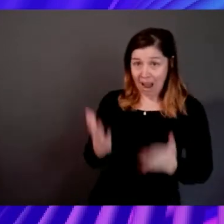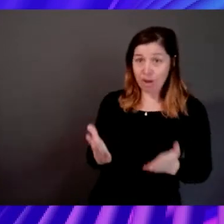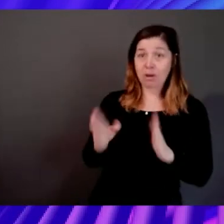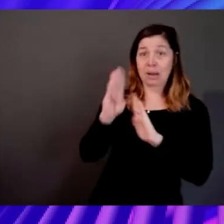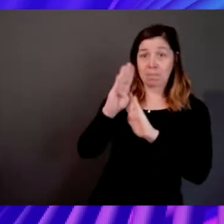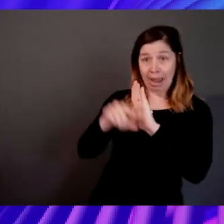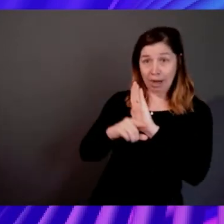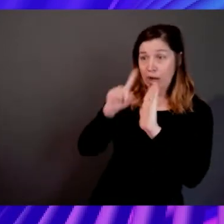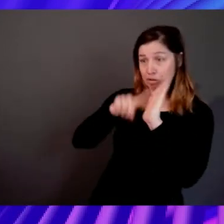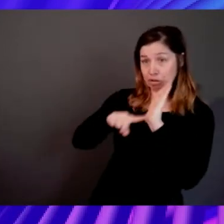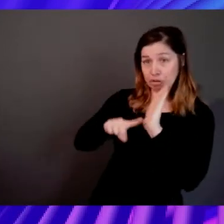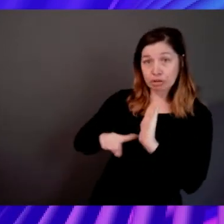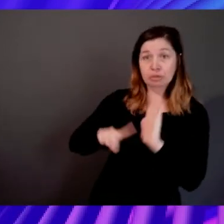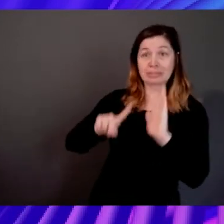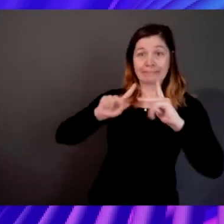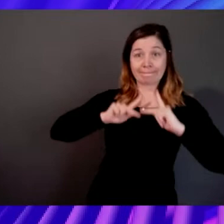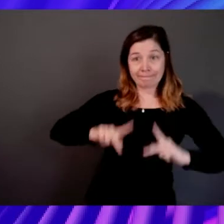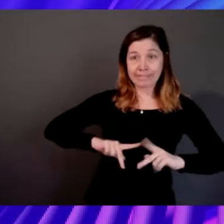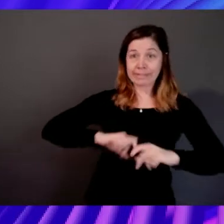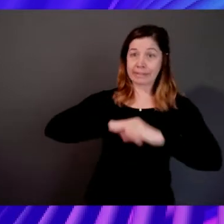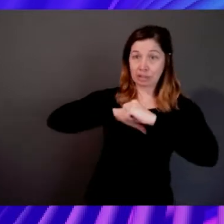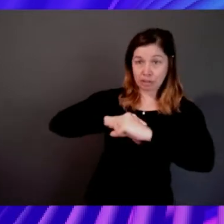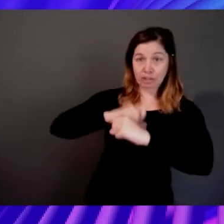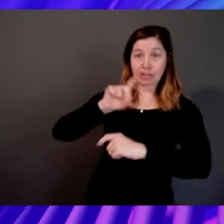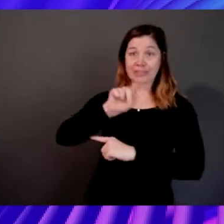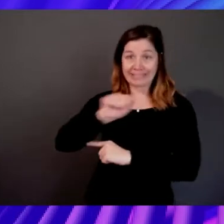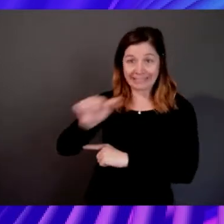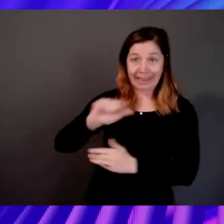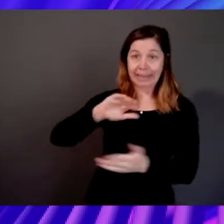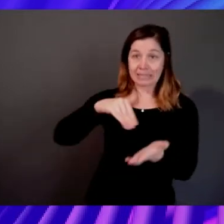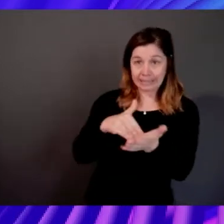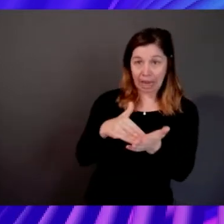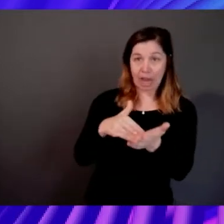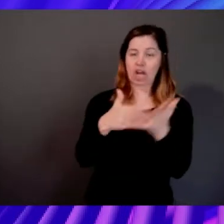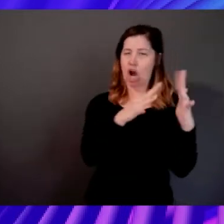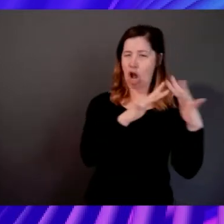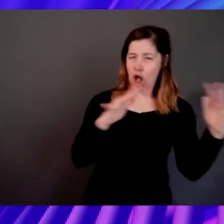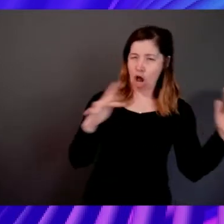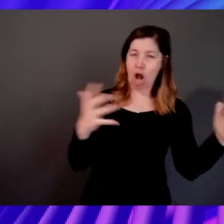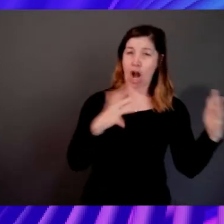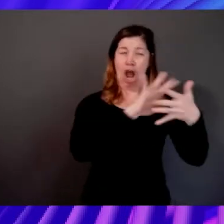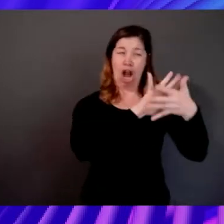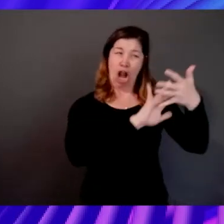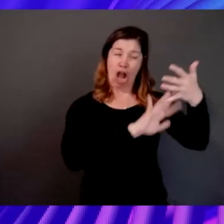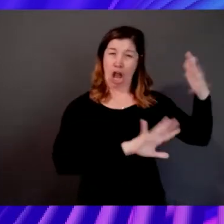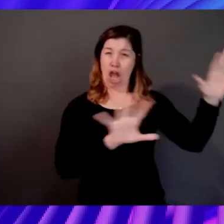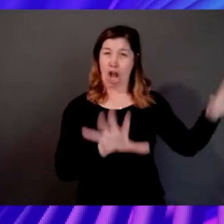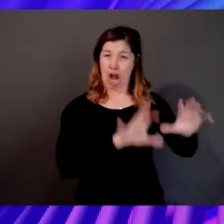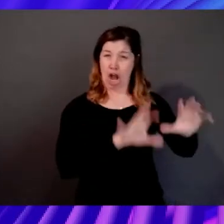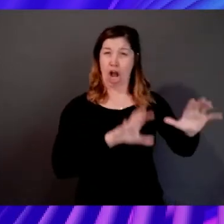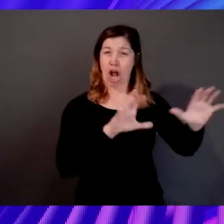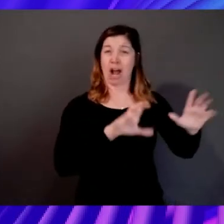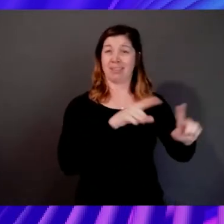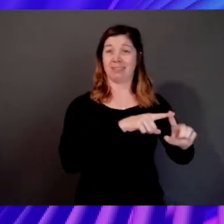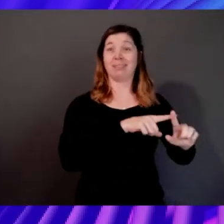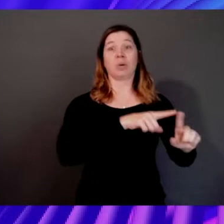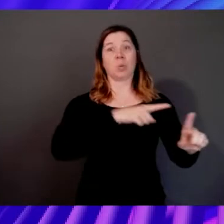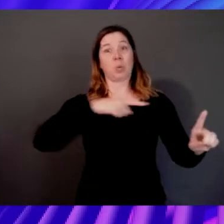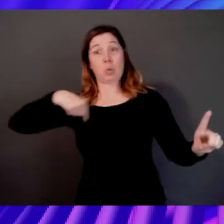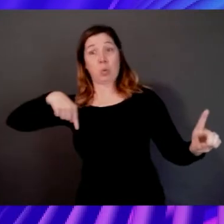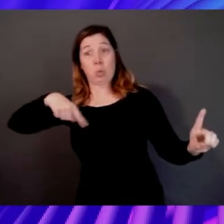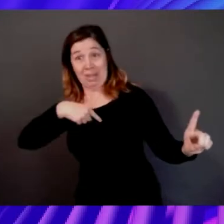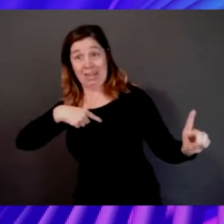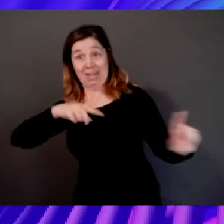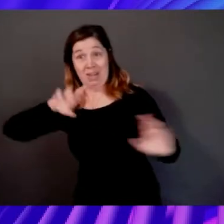employees and physically secure data centers, and the hypervisors separating one EC2 instance from another, and all that kind of good stuff. And what we really see as our role is